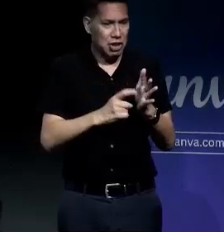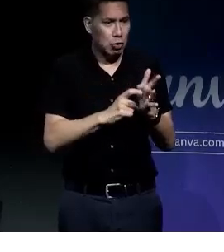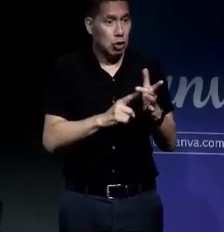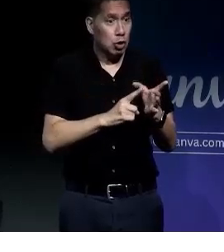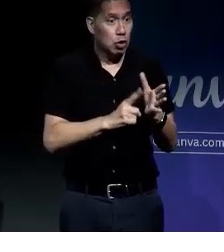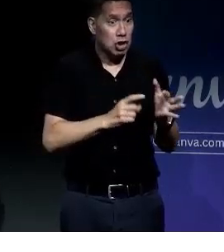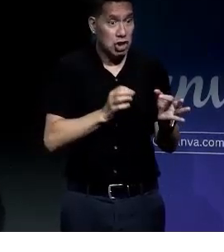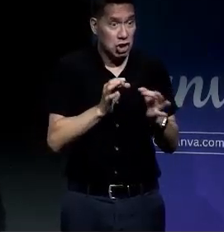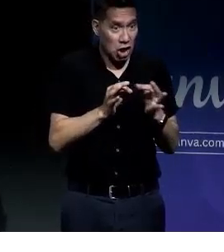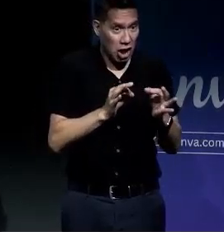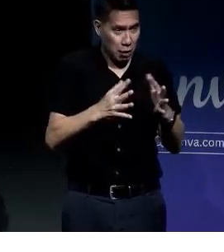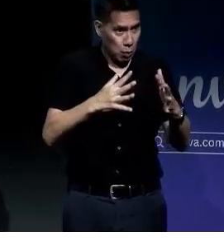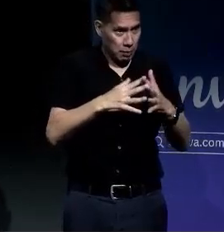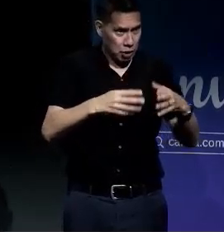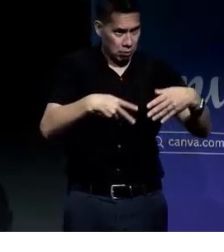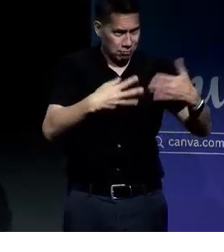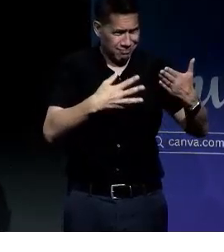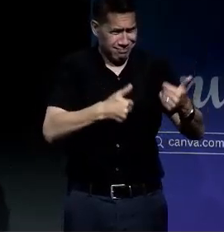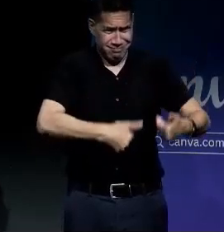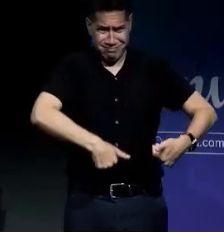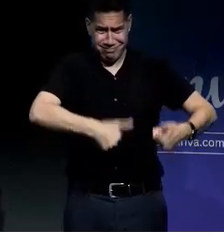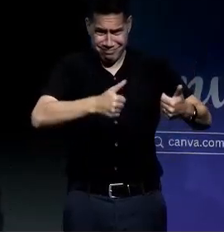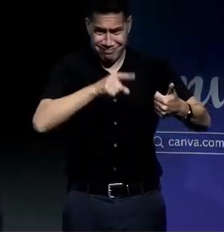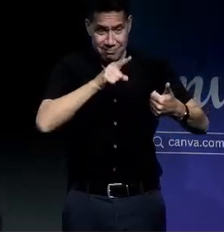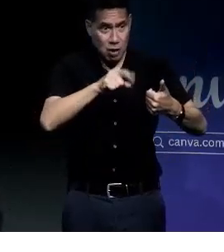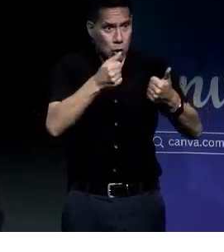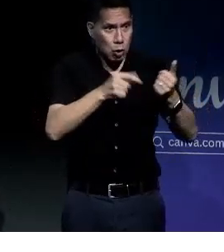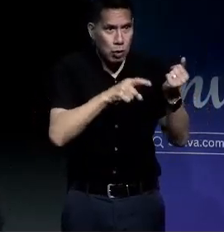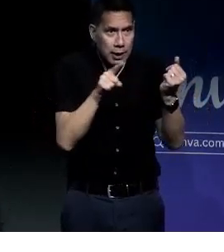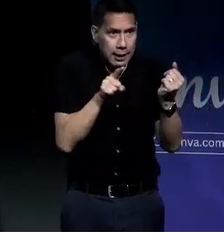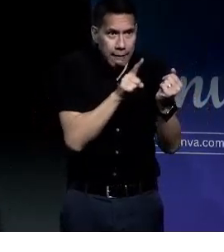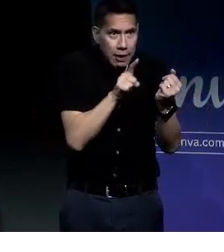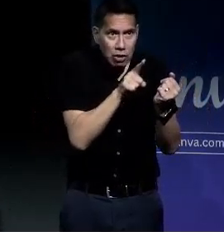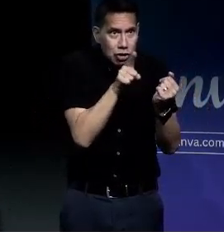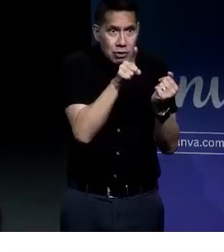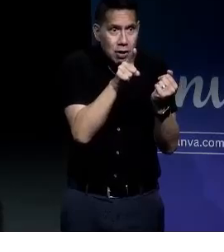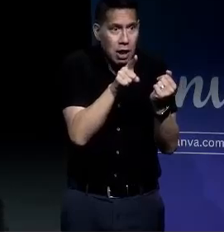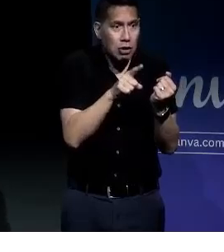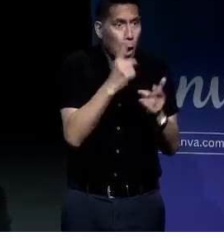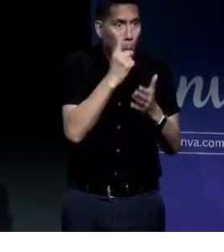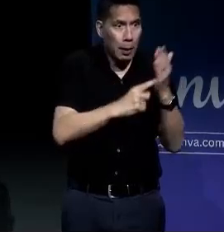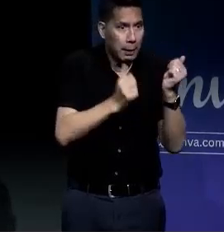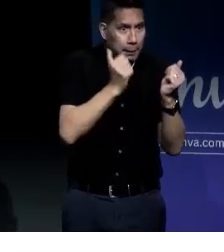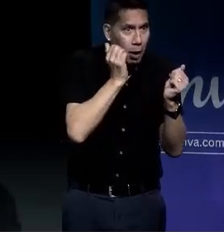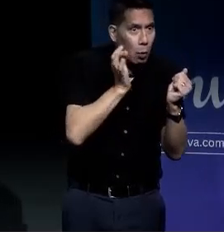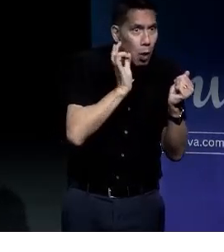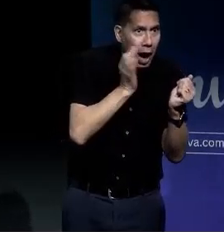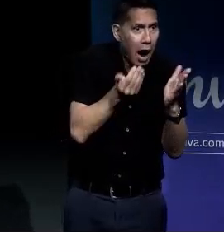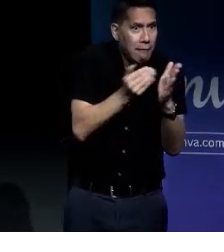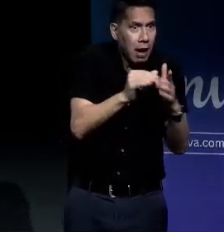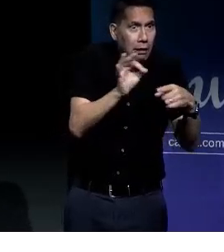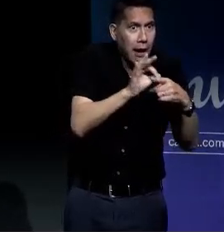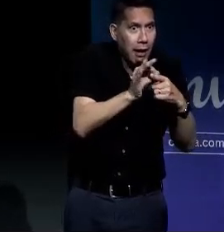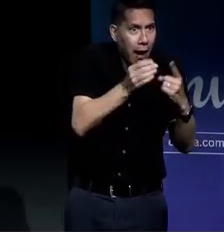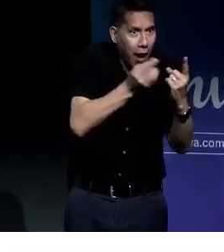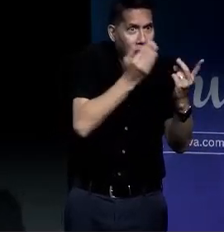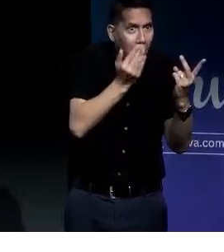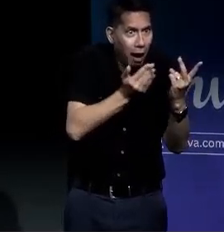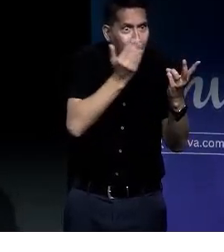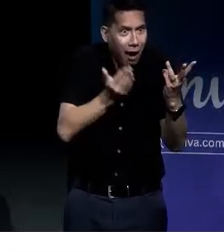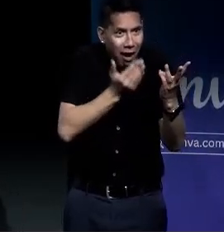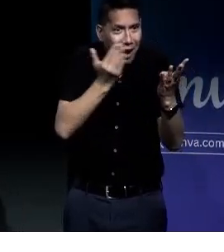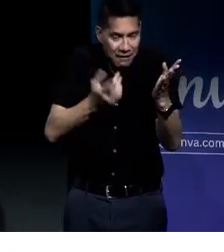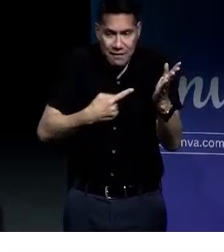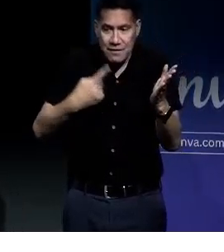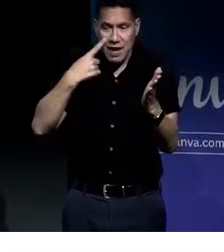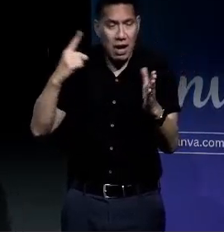the website does it actually really well. They've got really good navigation there. It's not just black and white, there's colour throughout. And then I found